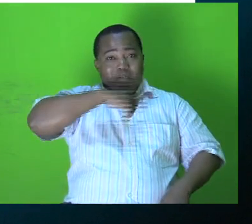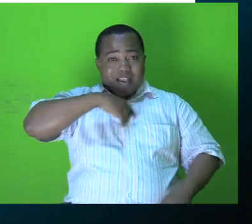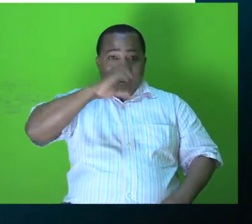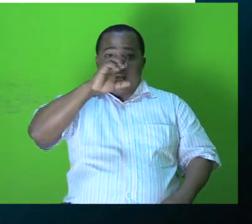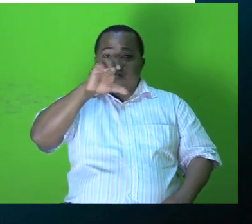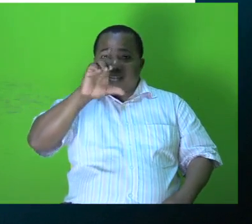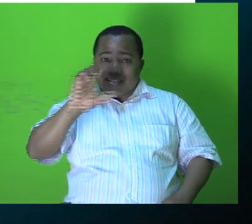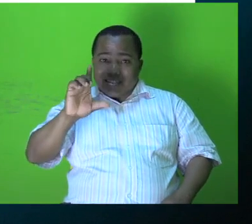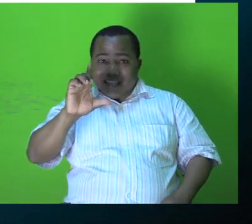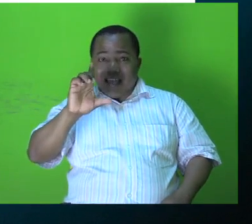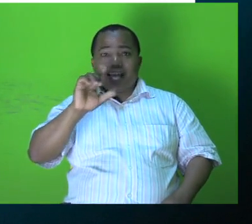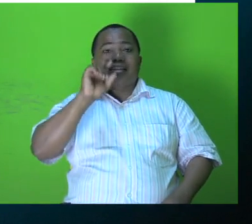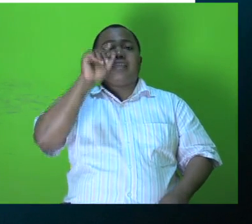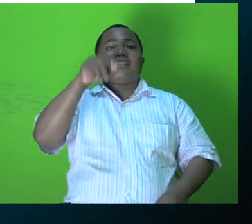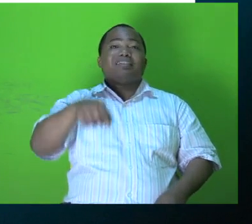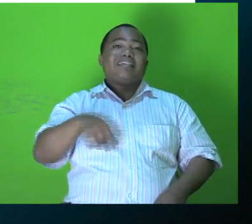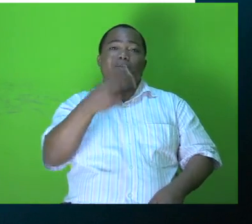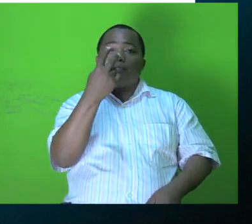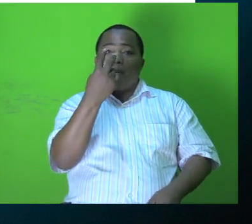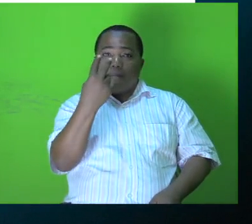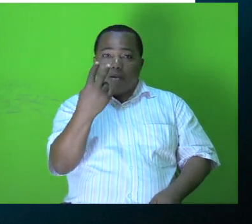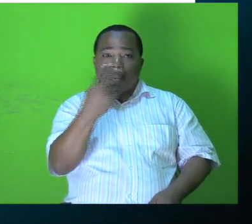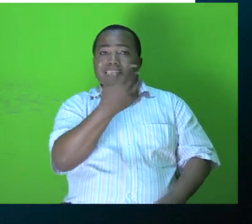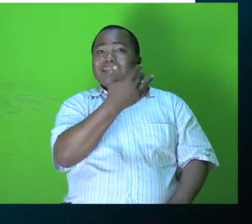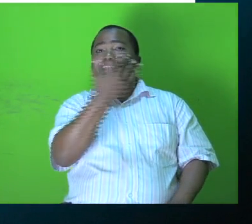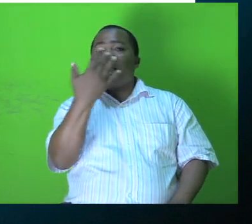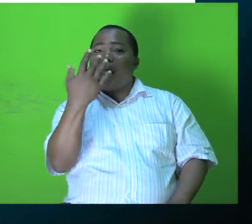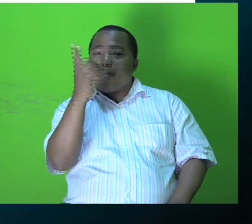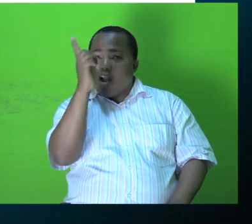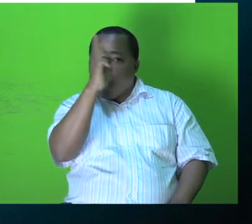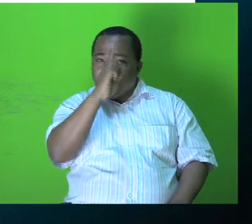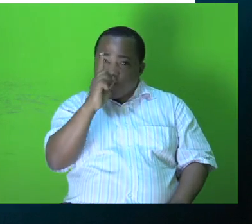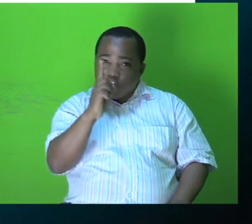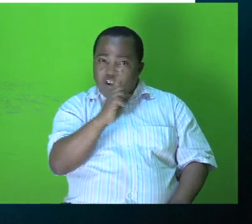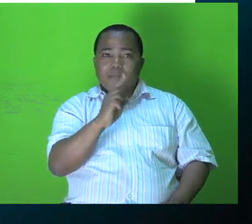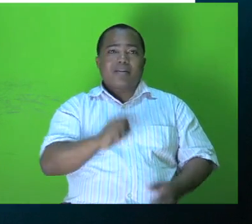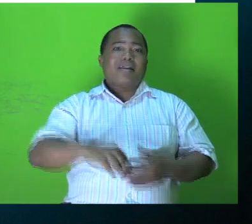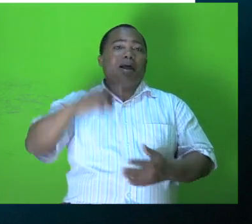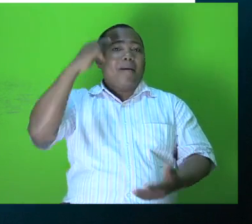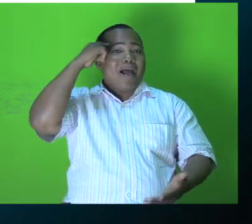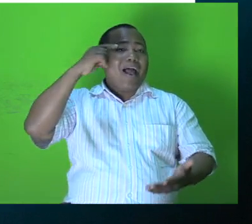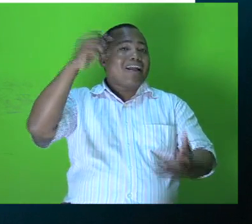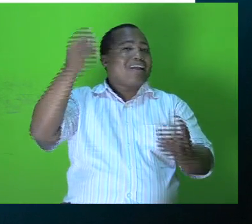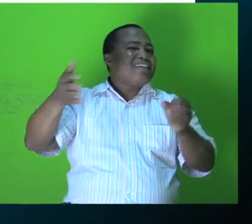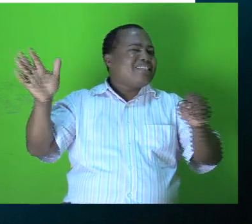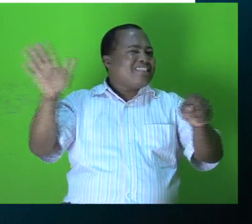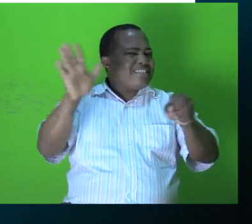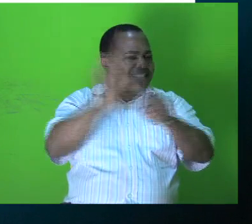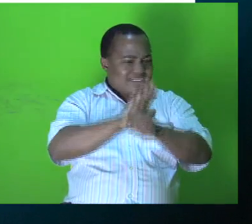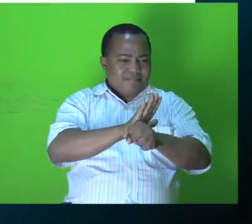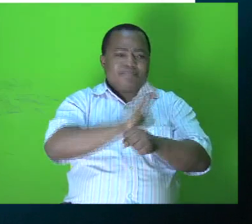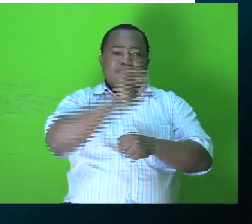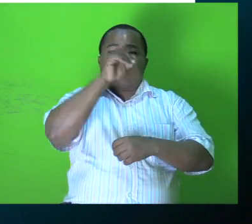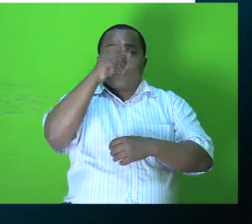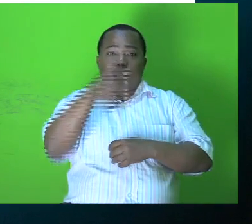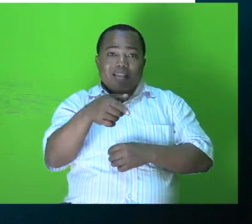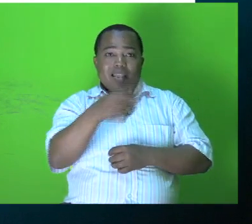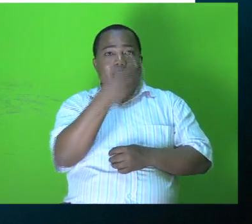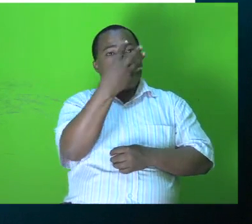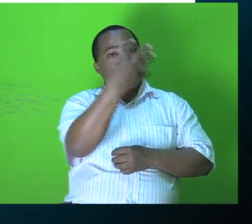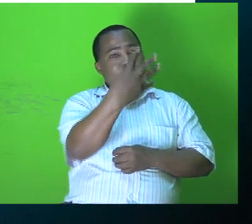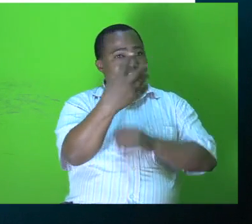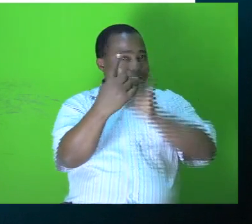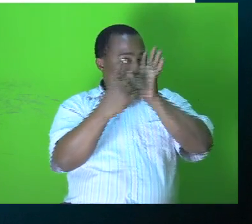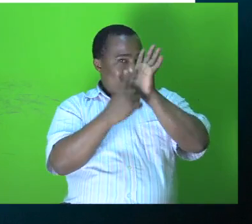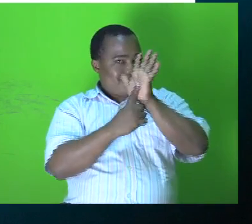a diploid number of chromosomes. I mean a full set of chromosomes which are in